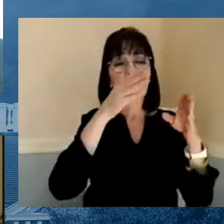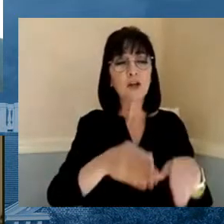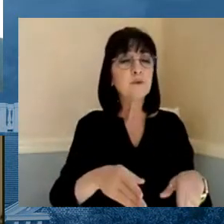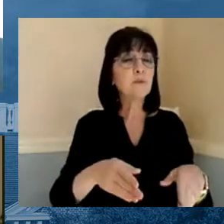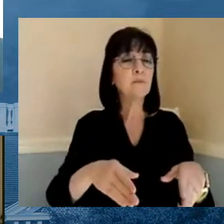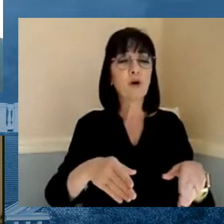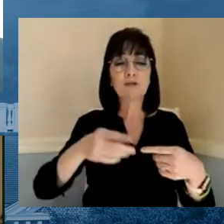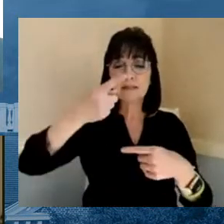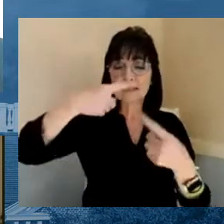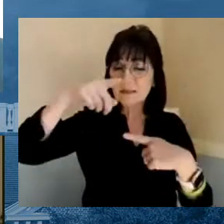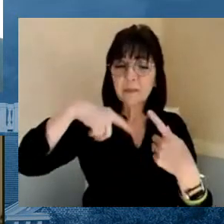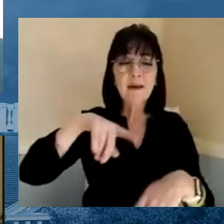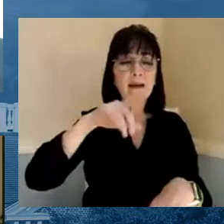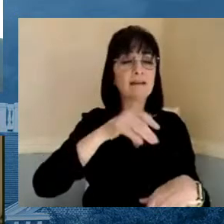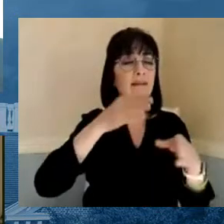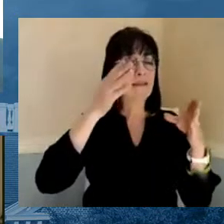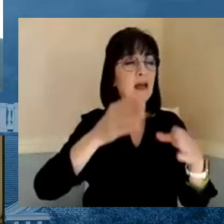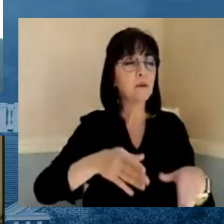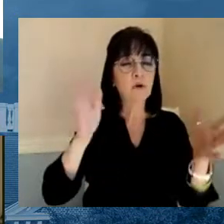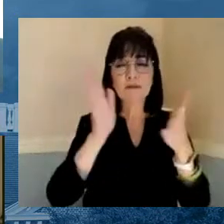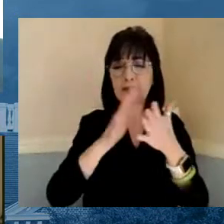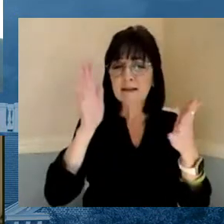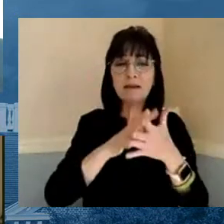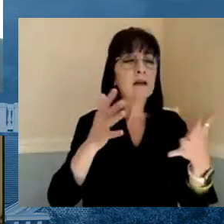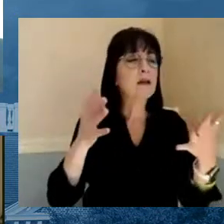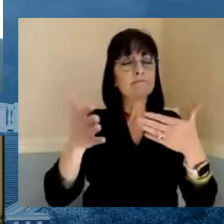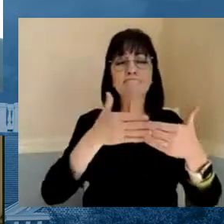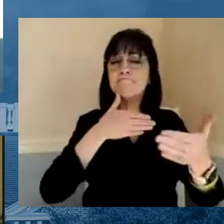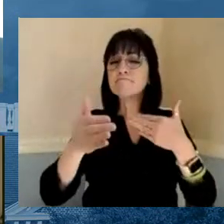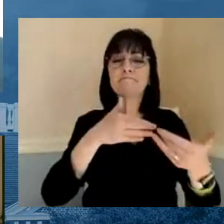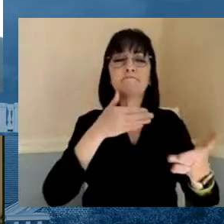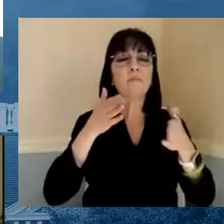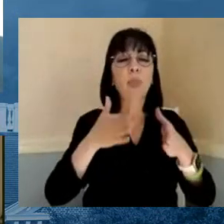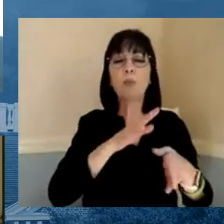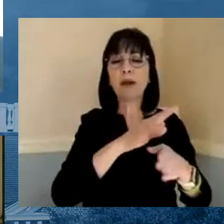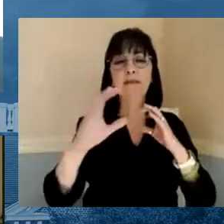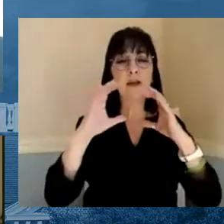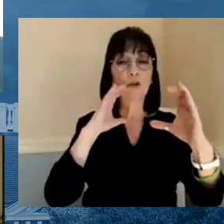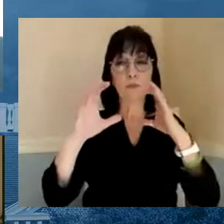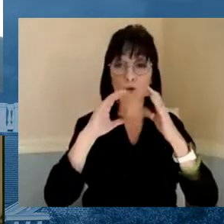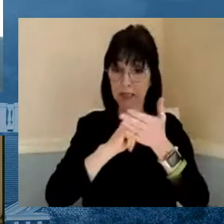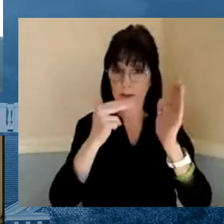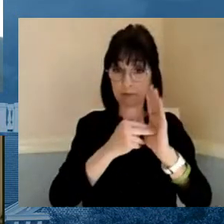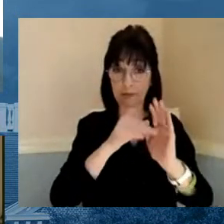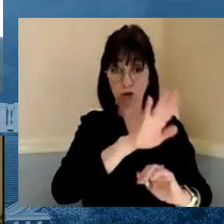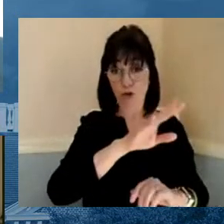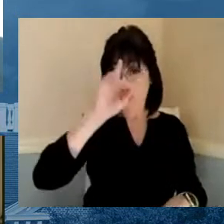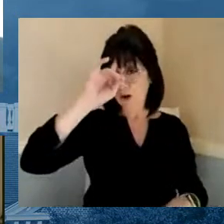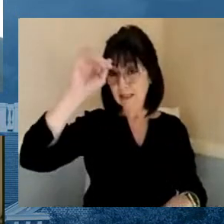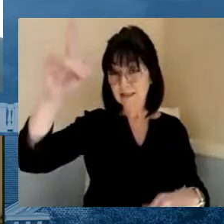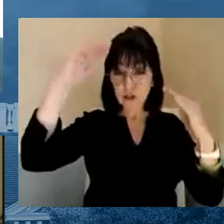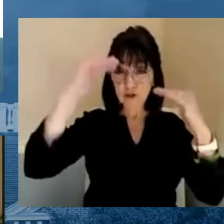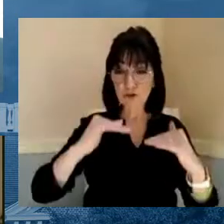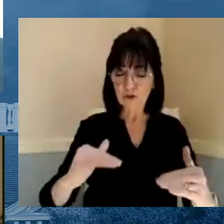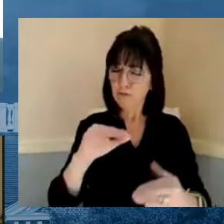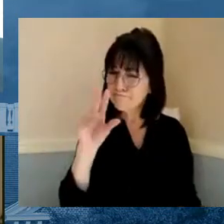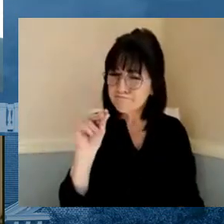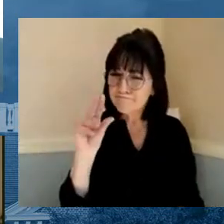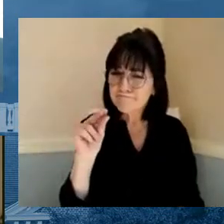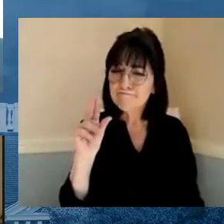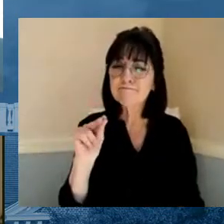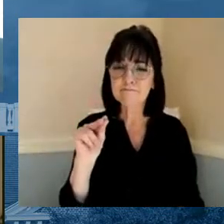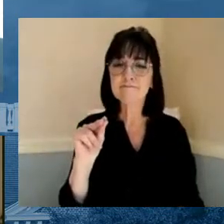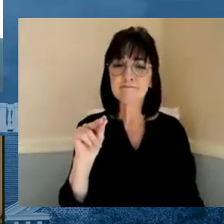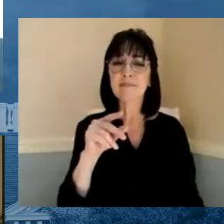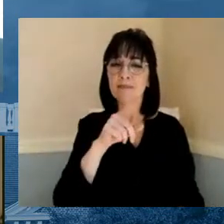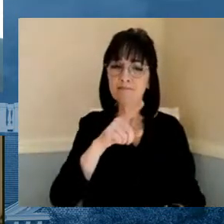worth, their ability to be a friend, employee, or colleague. Acceptance and inclusion are vital to being seen as